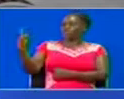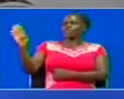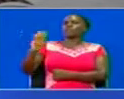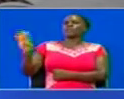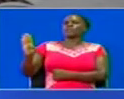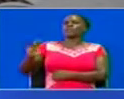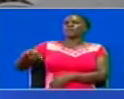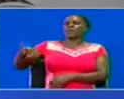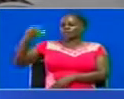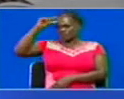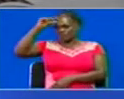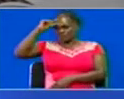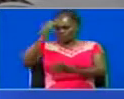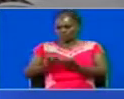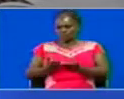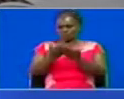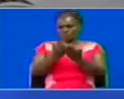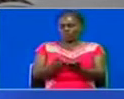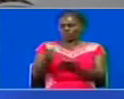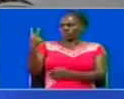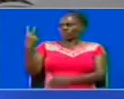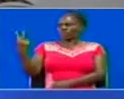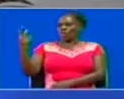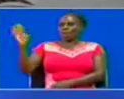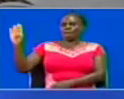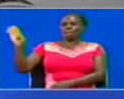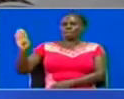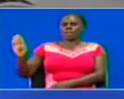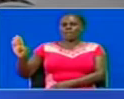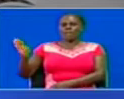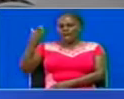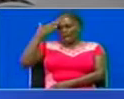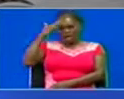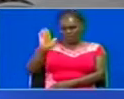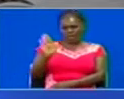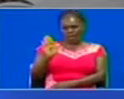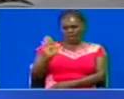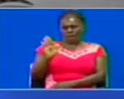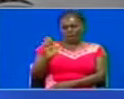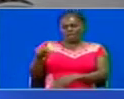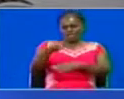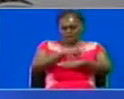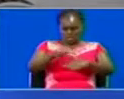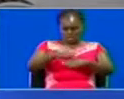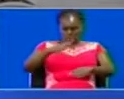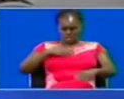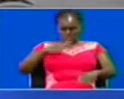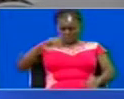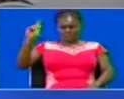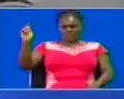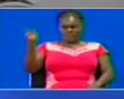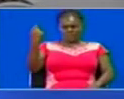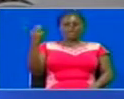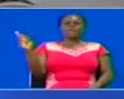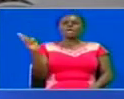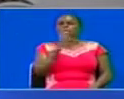shillings, while county governments have provided 2 billion shillings. So you are aware that our nation, Kenya, we are under